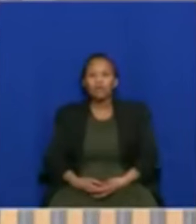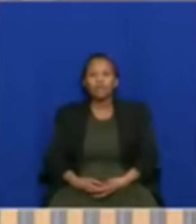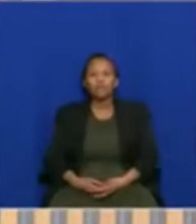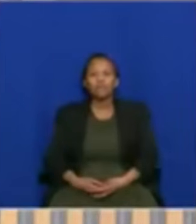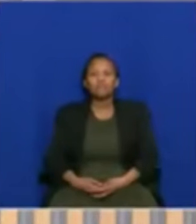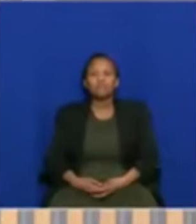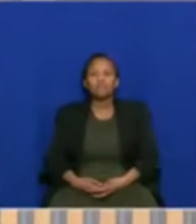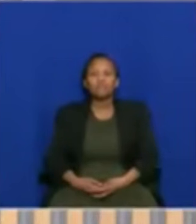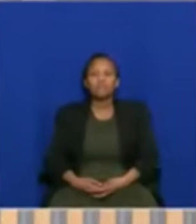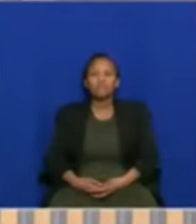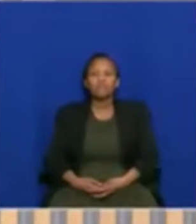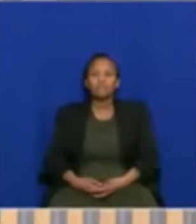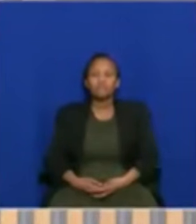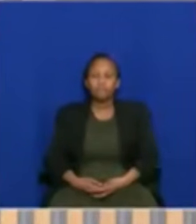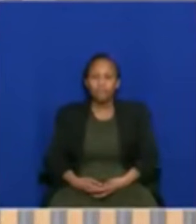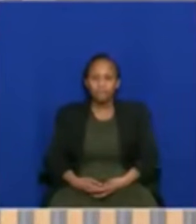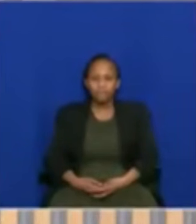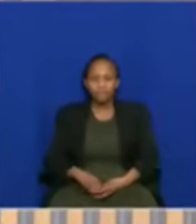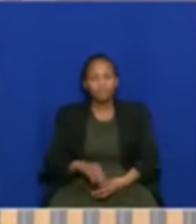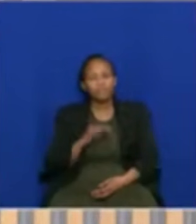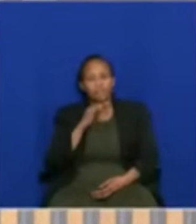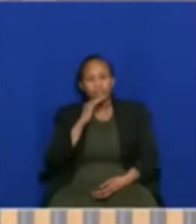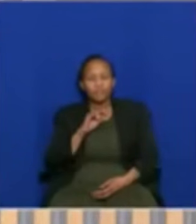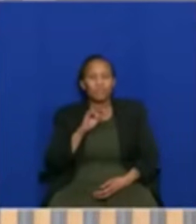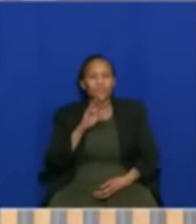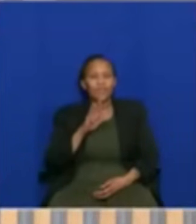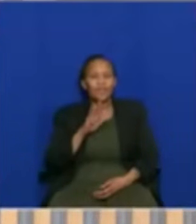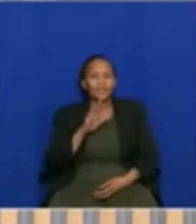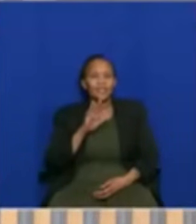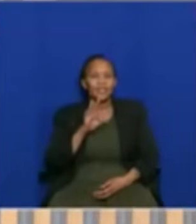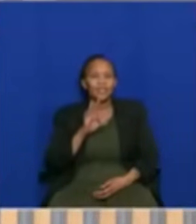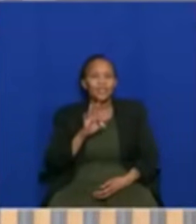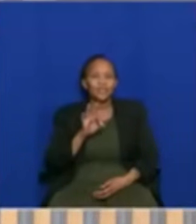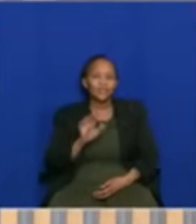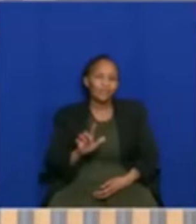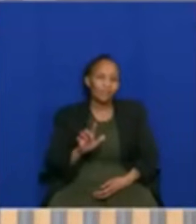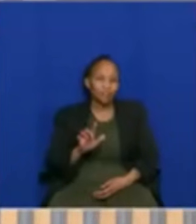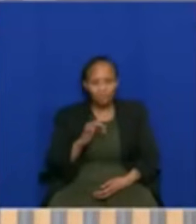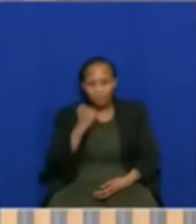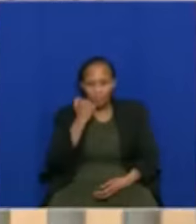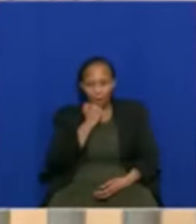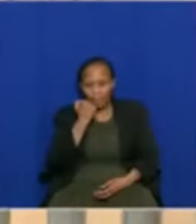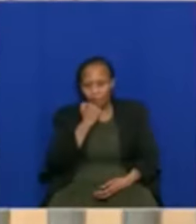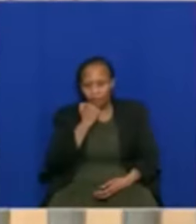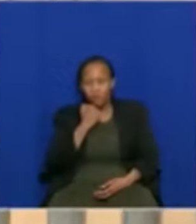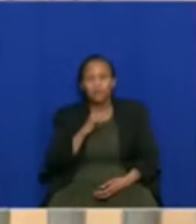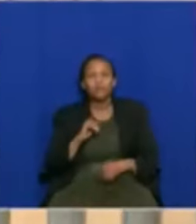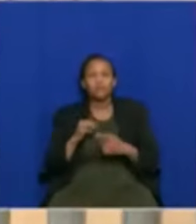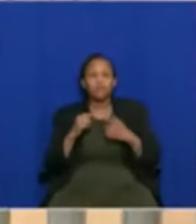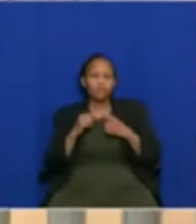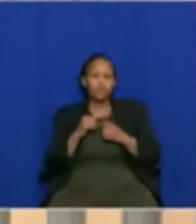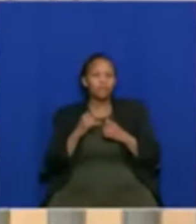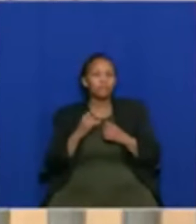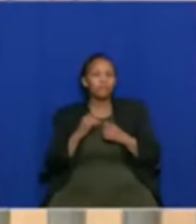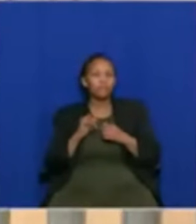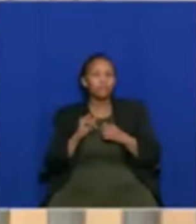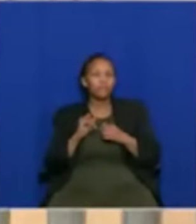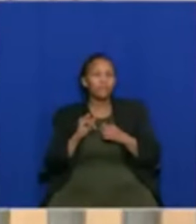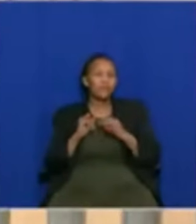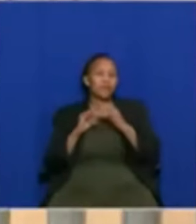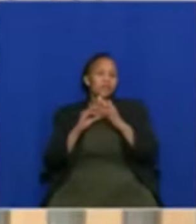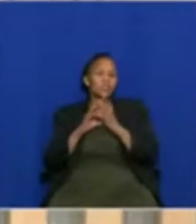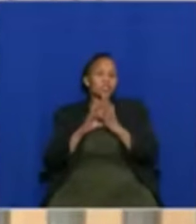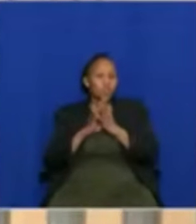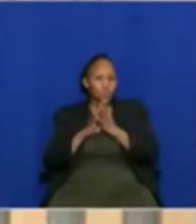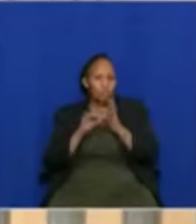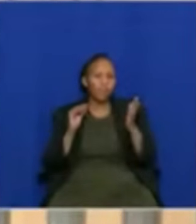That would be 937. My apologies. So we ended up with duplications instead of. It